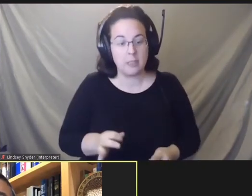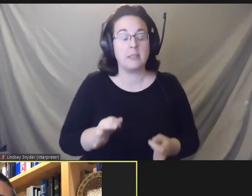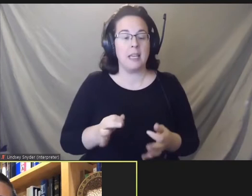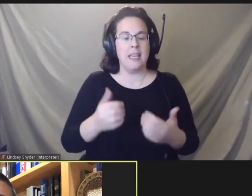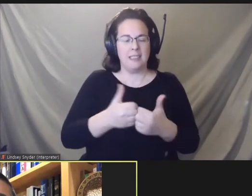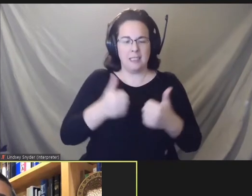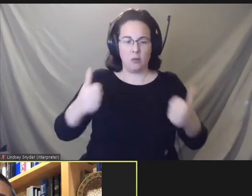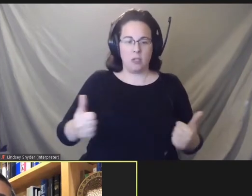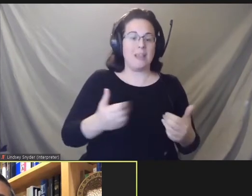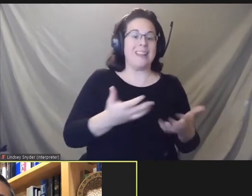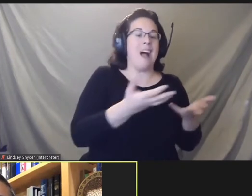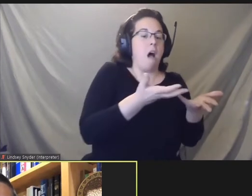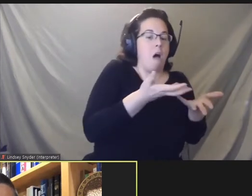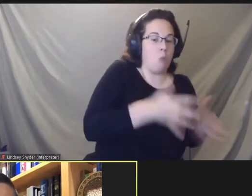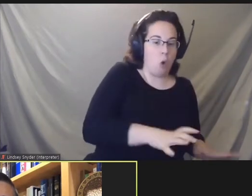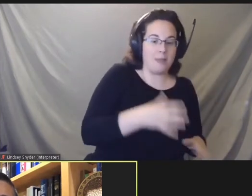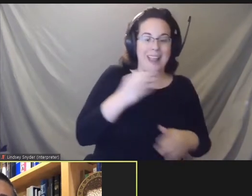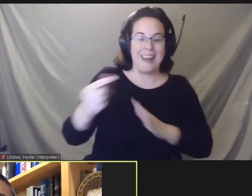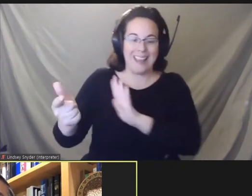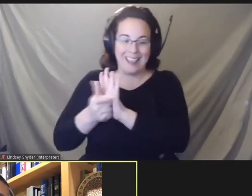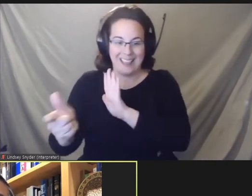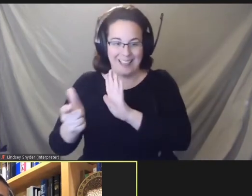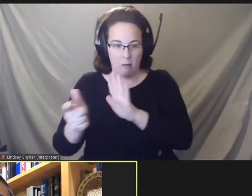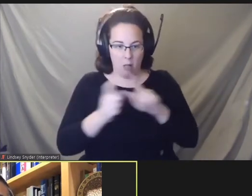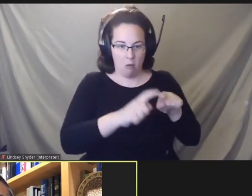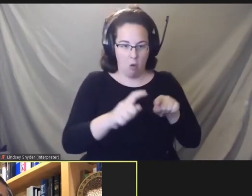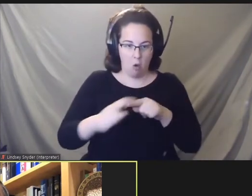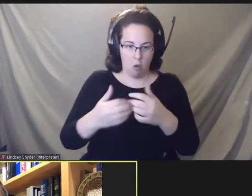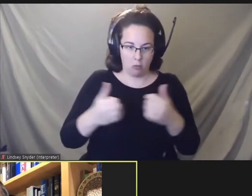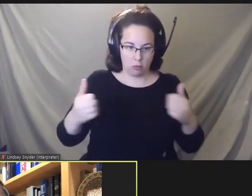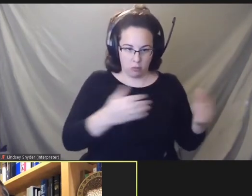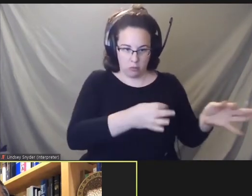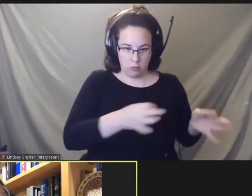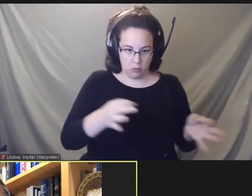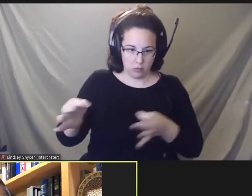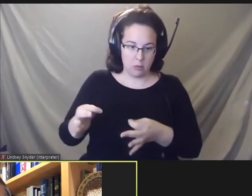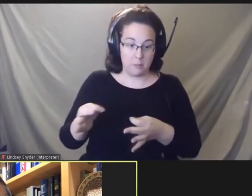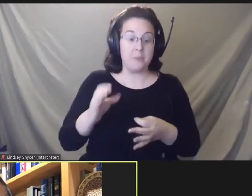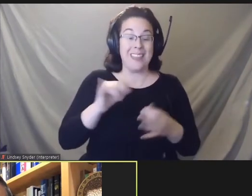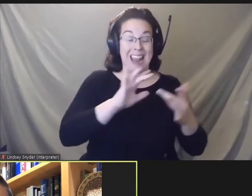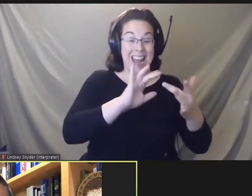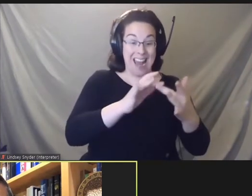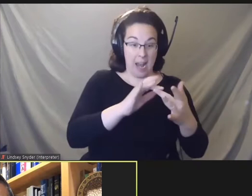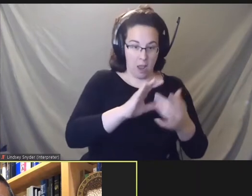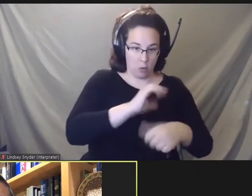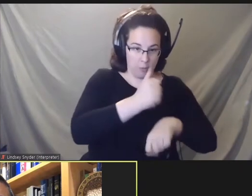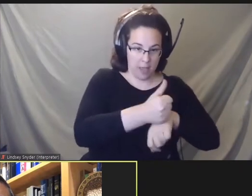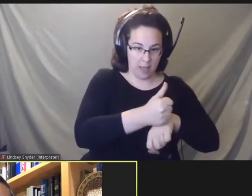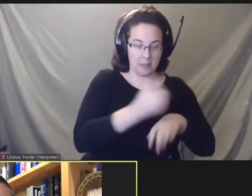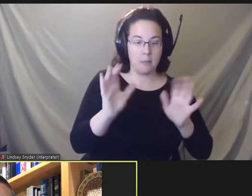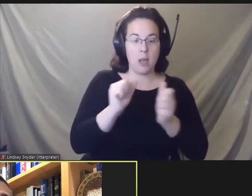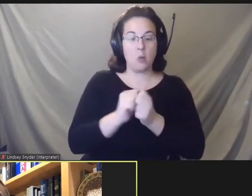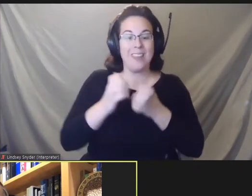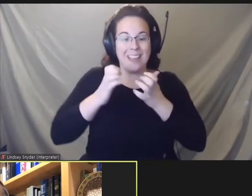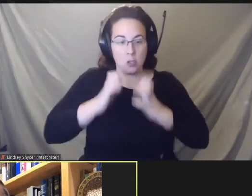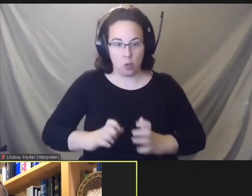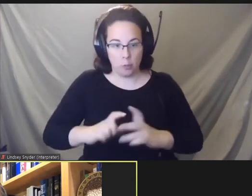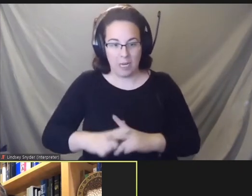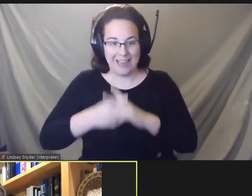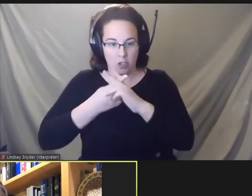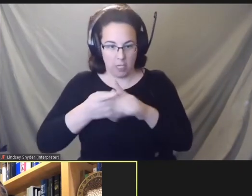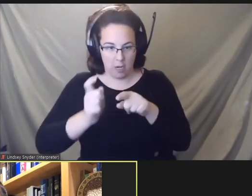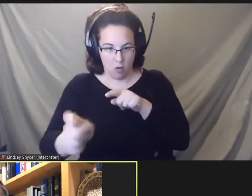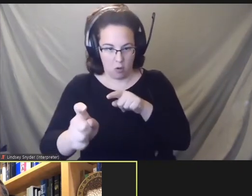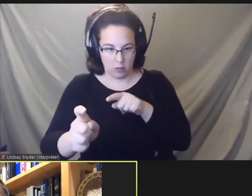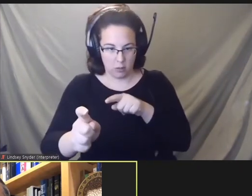calls, and the clarification of which tools are network-based versus those that are consumer-initiated. All in all, you've